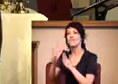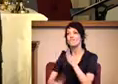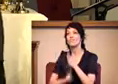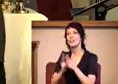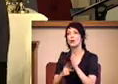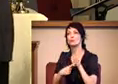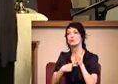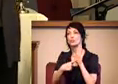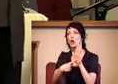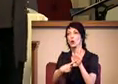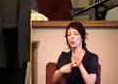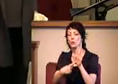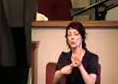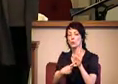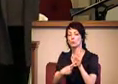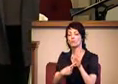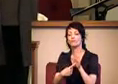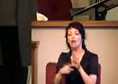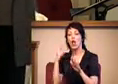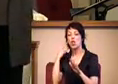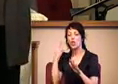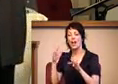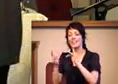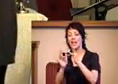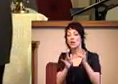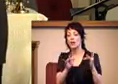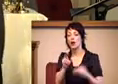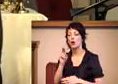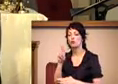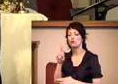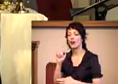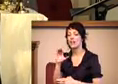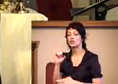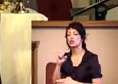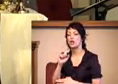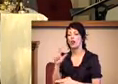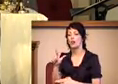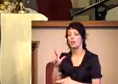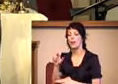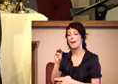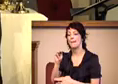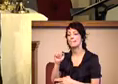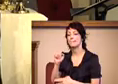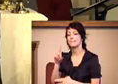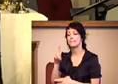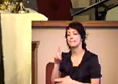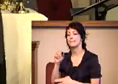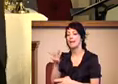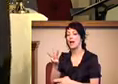but I encourage you to Google it and find it. But Rachel Maddow did